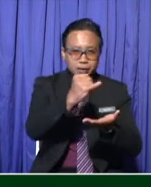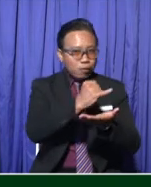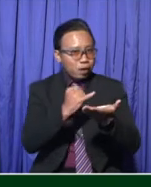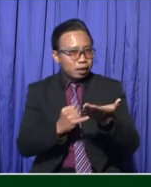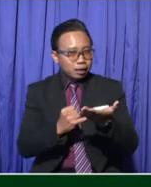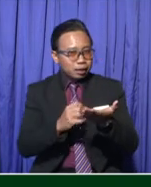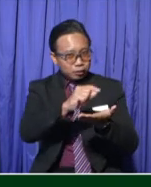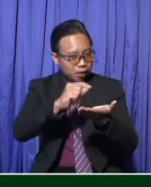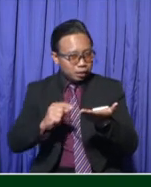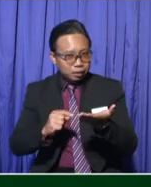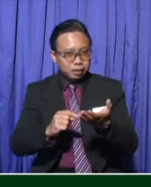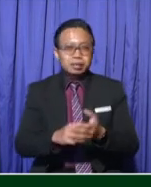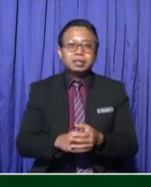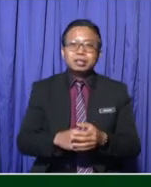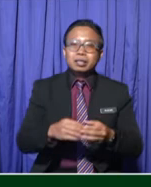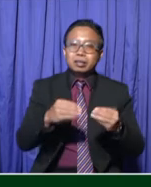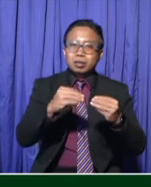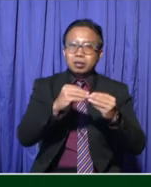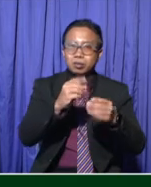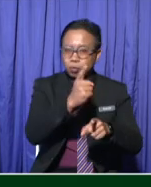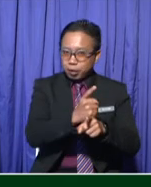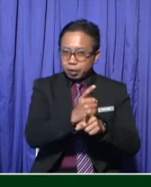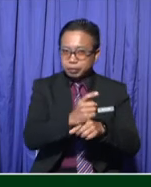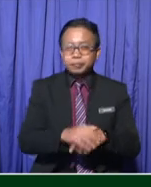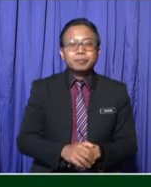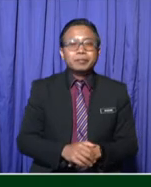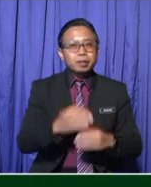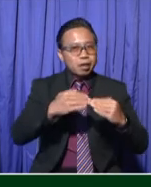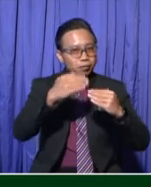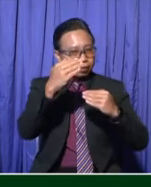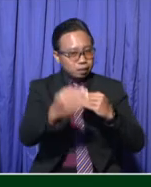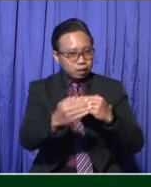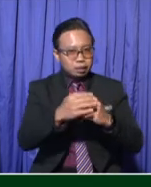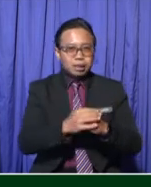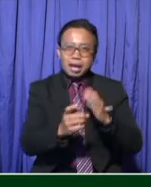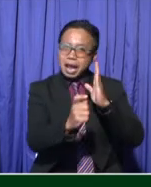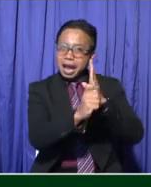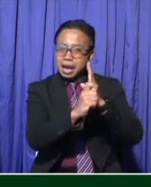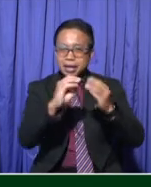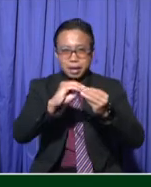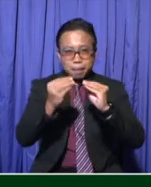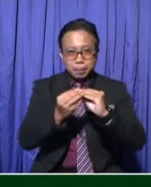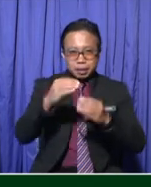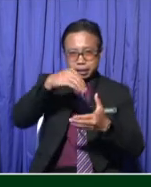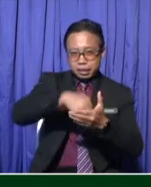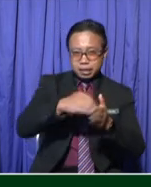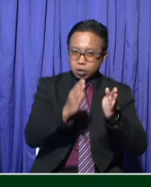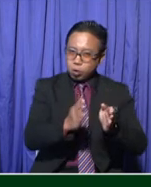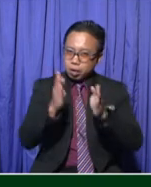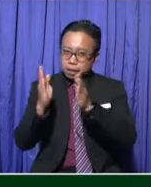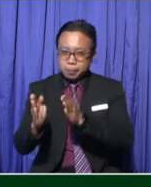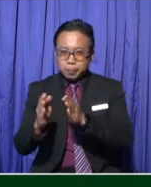number in the correct place value. After that, add the number in the column